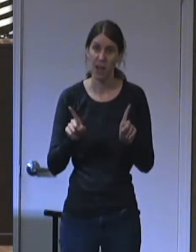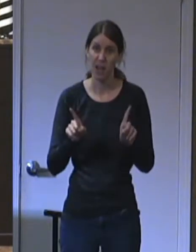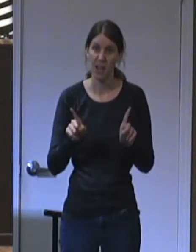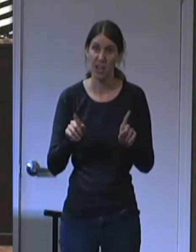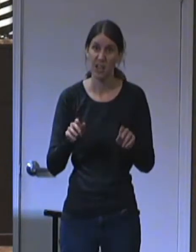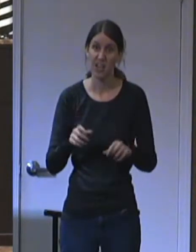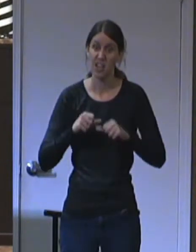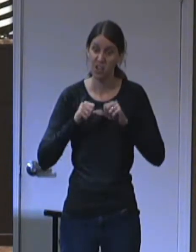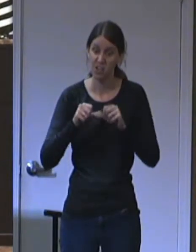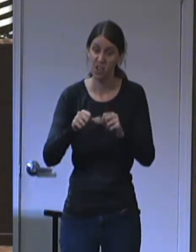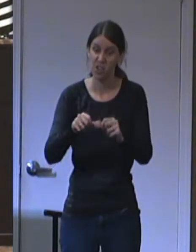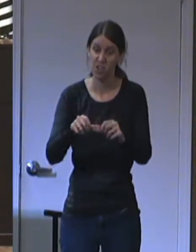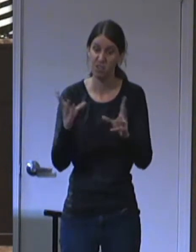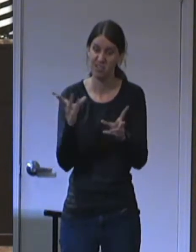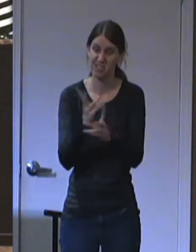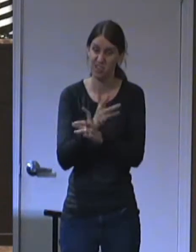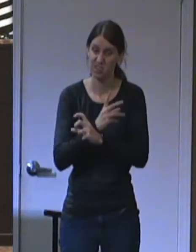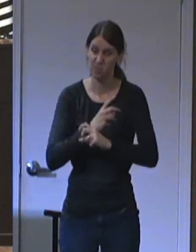including our society.